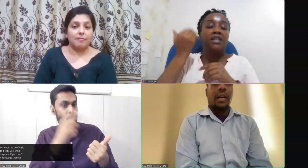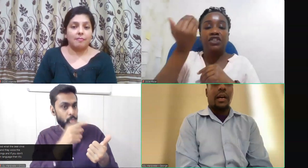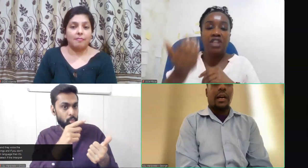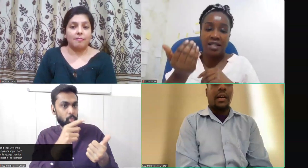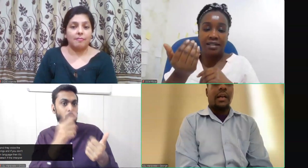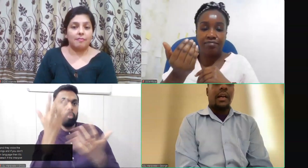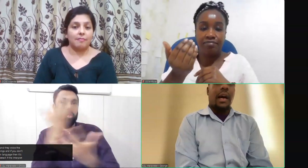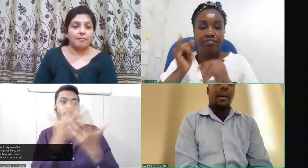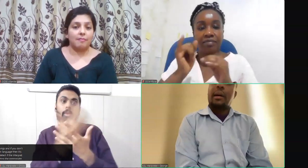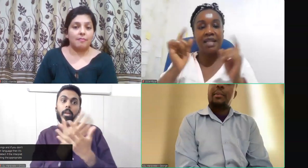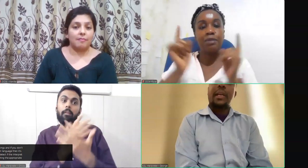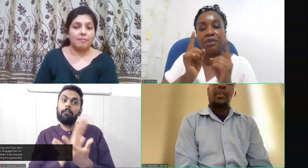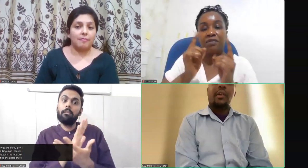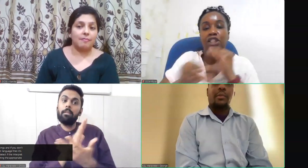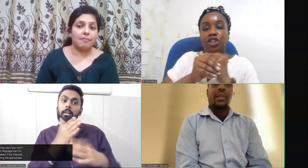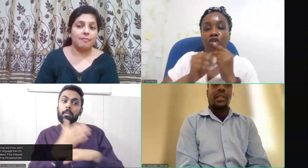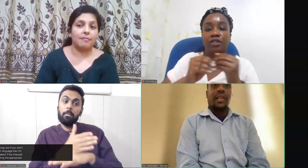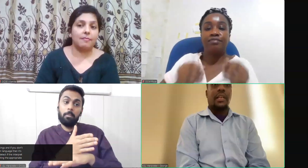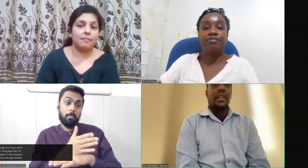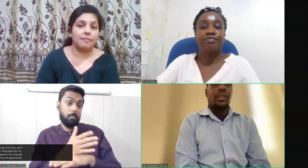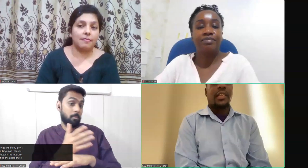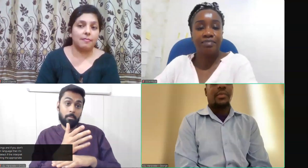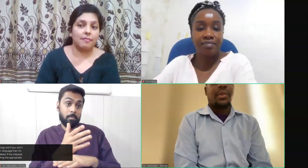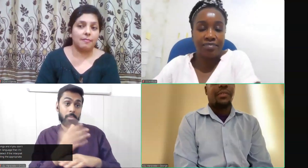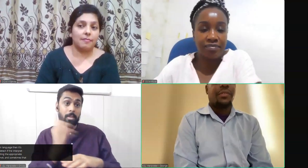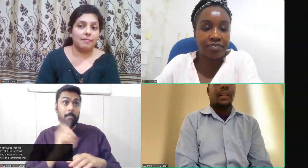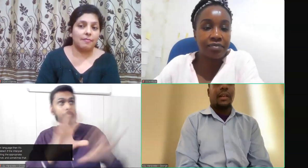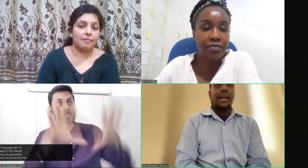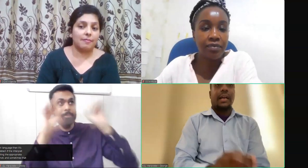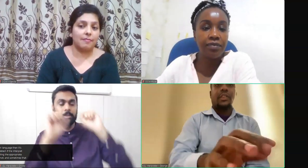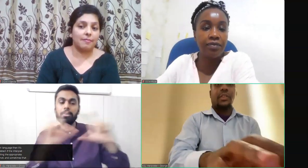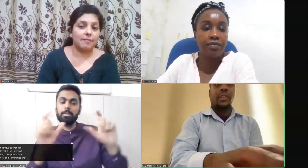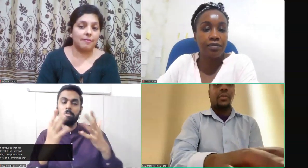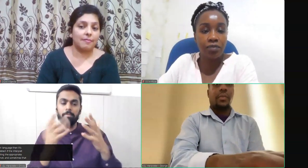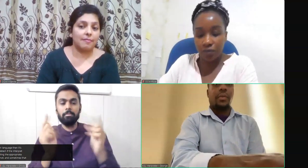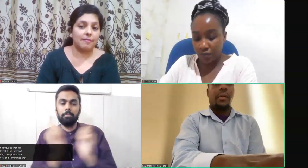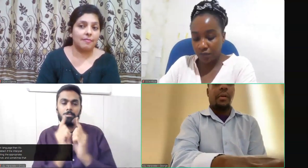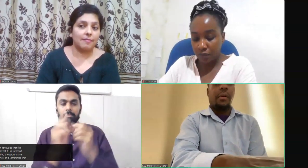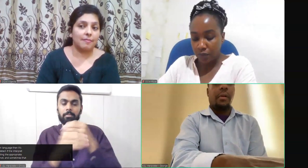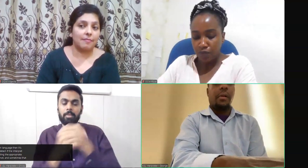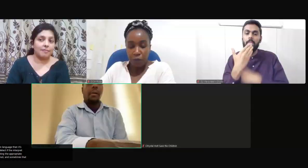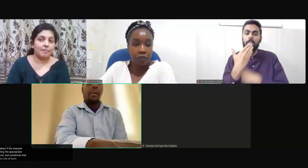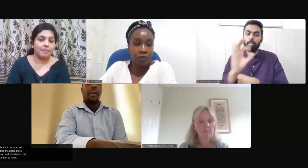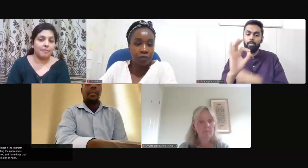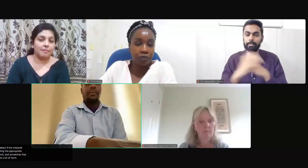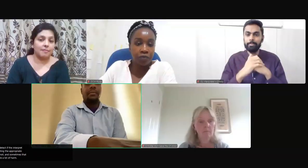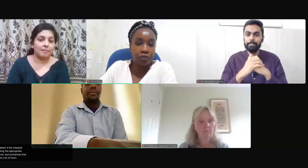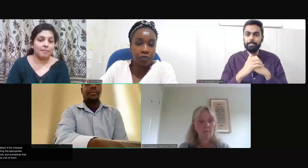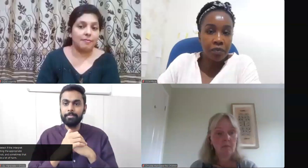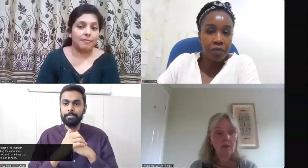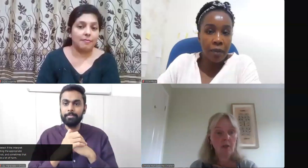of bring a lot of harm to the deaf child. So just a brief addition. Thank you.